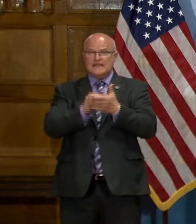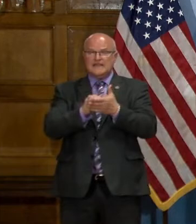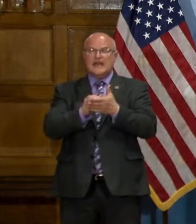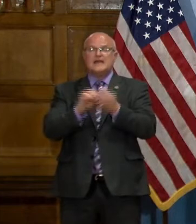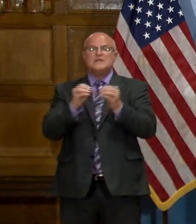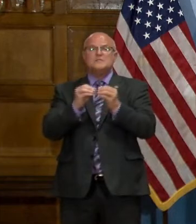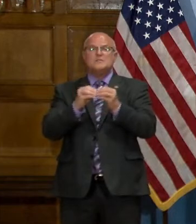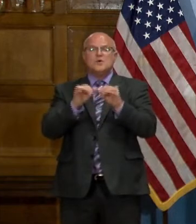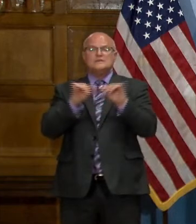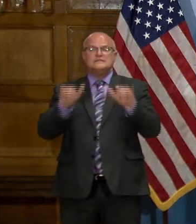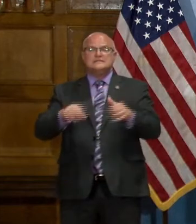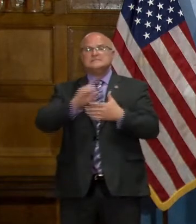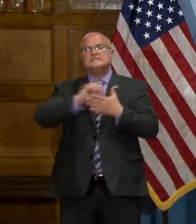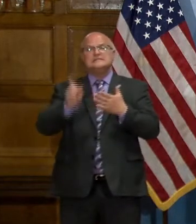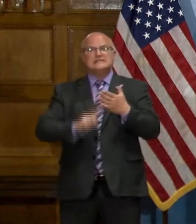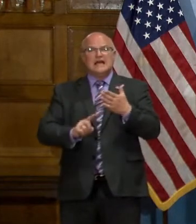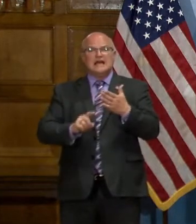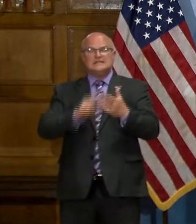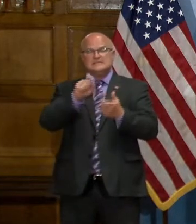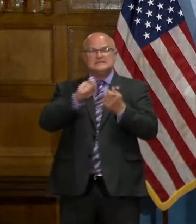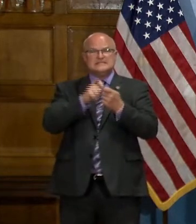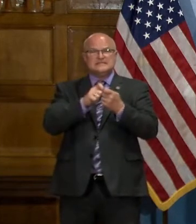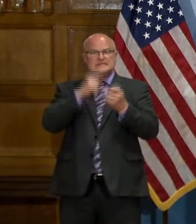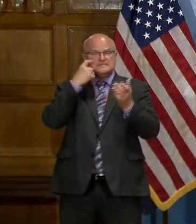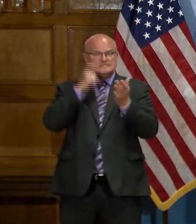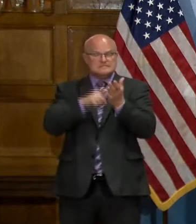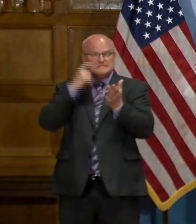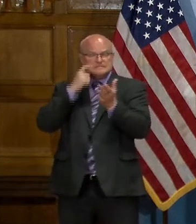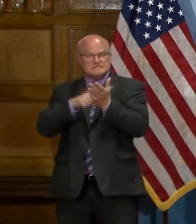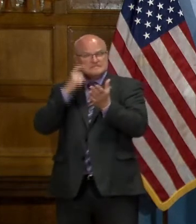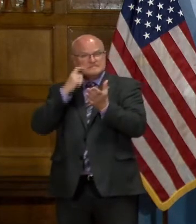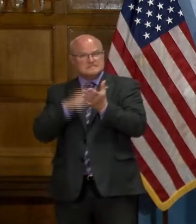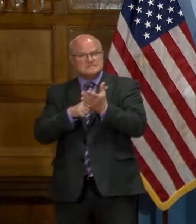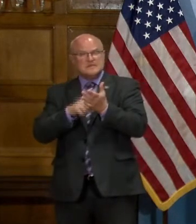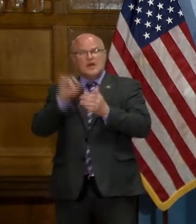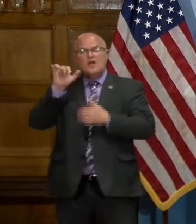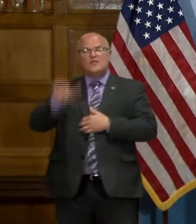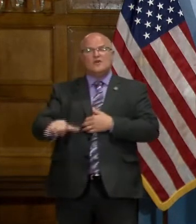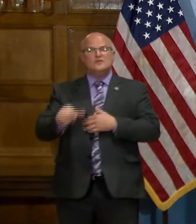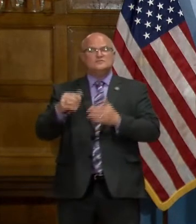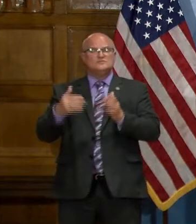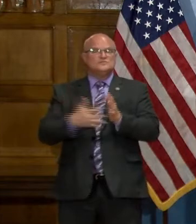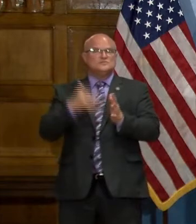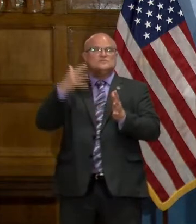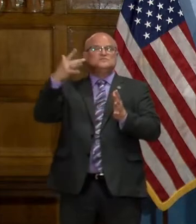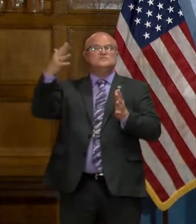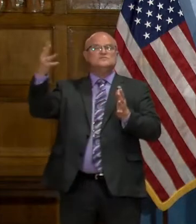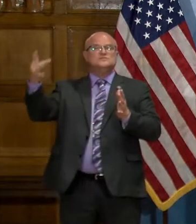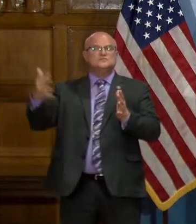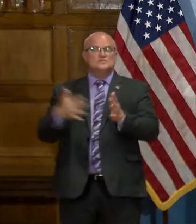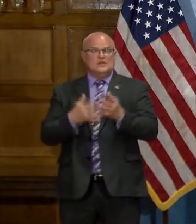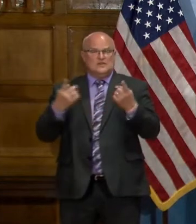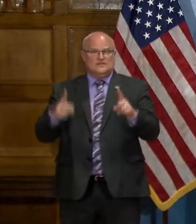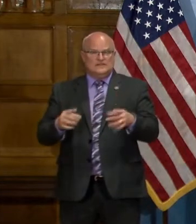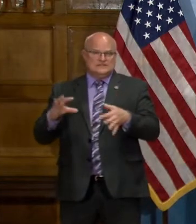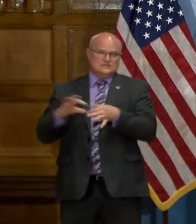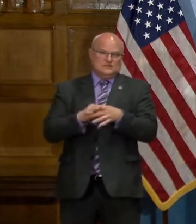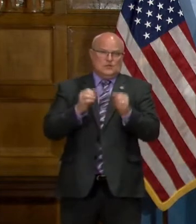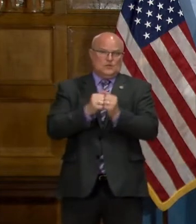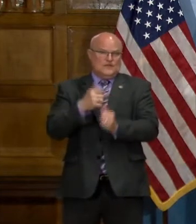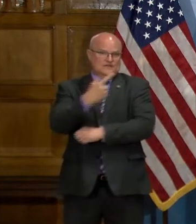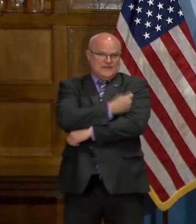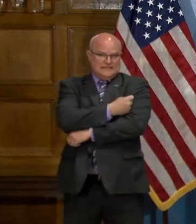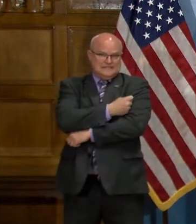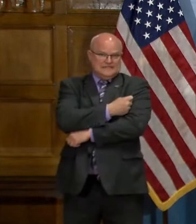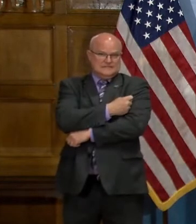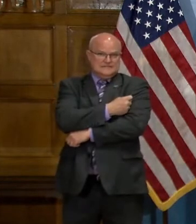additional systems designed to specifically to detect those very rare events that could be associated with these vaccines.